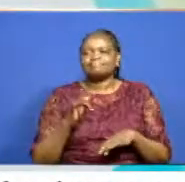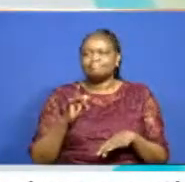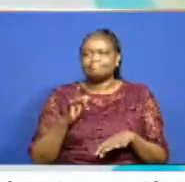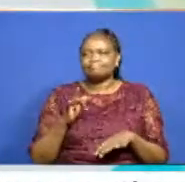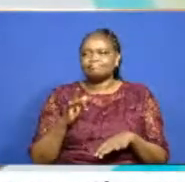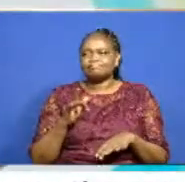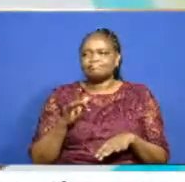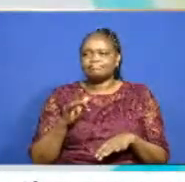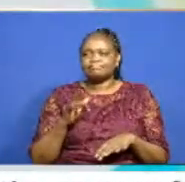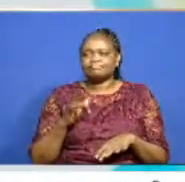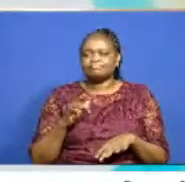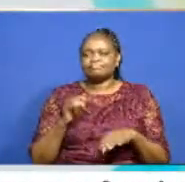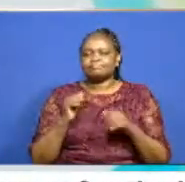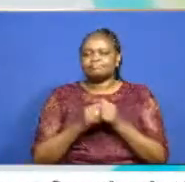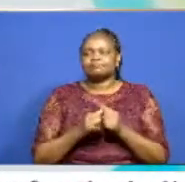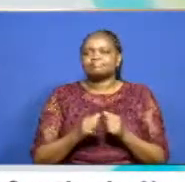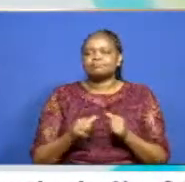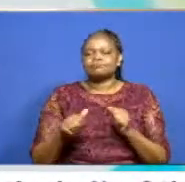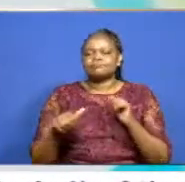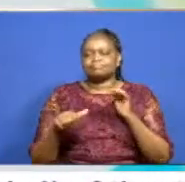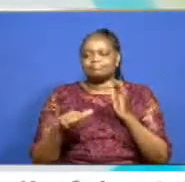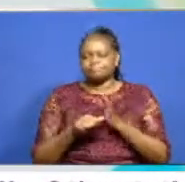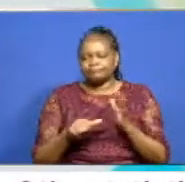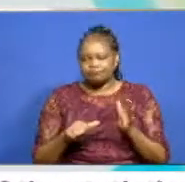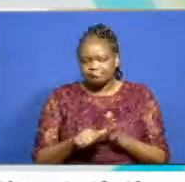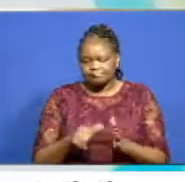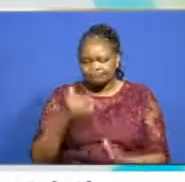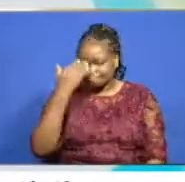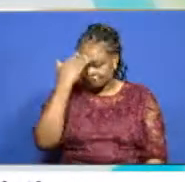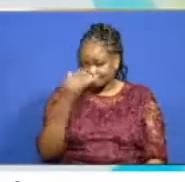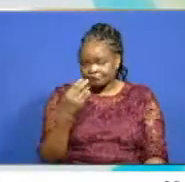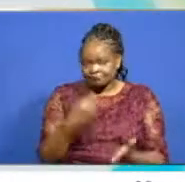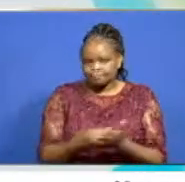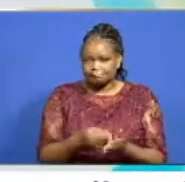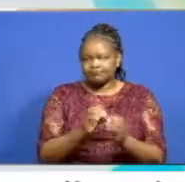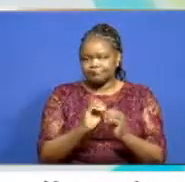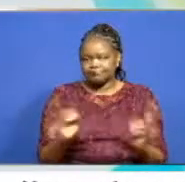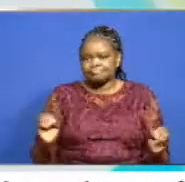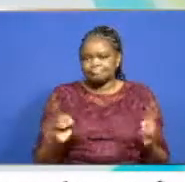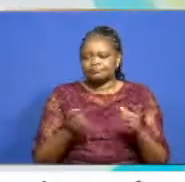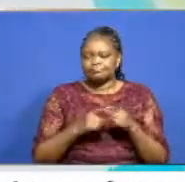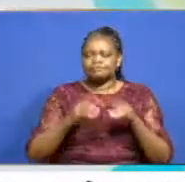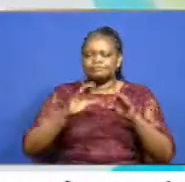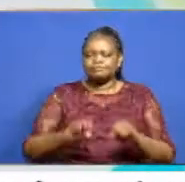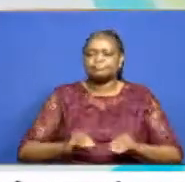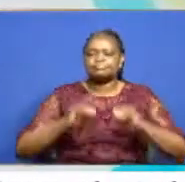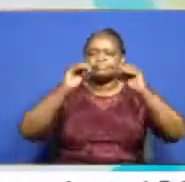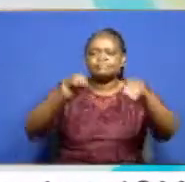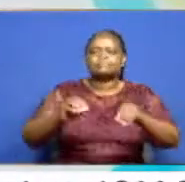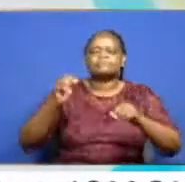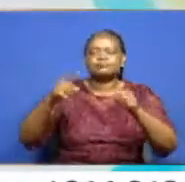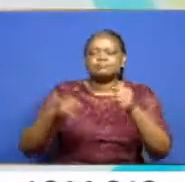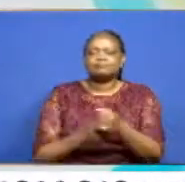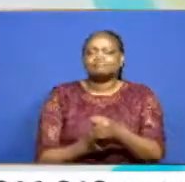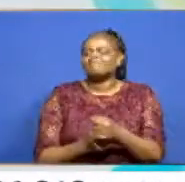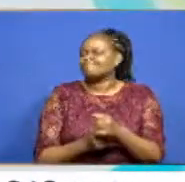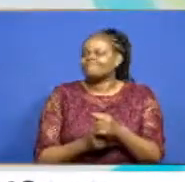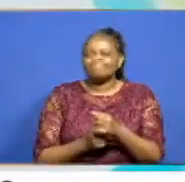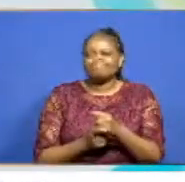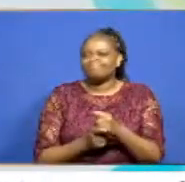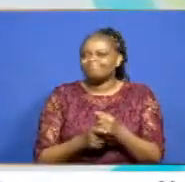this particular crisis because we've not been getting any income, now with a further 6 months, private schools are going to